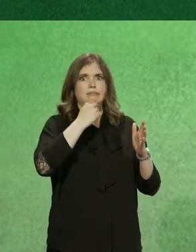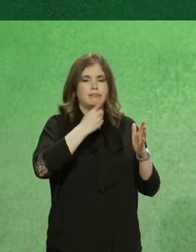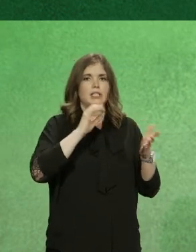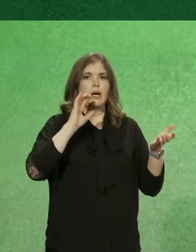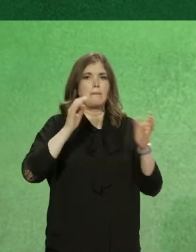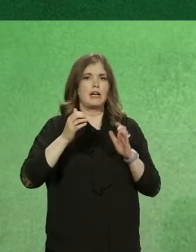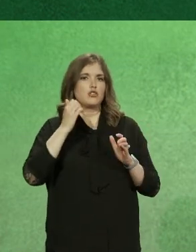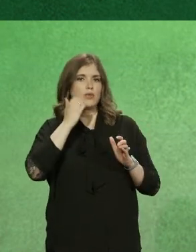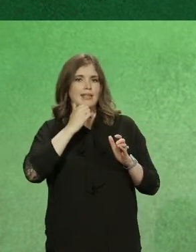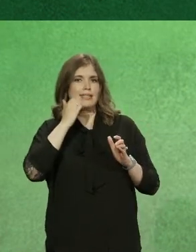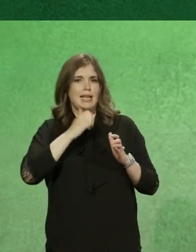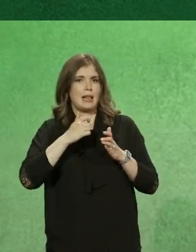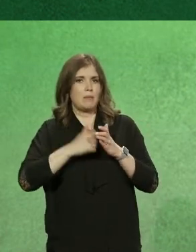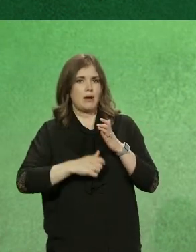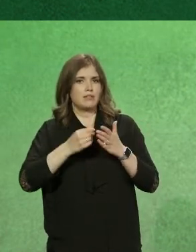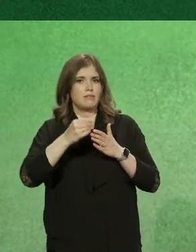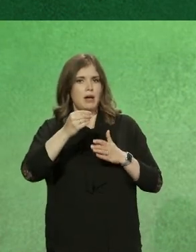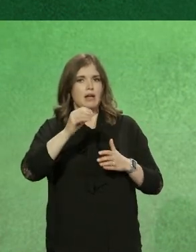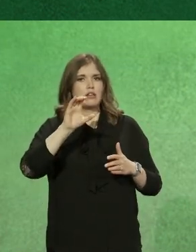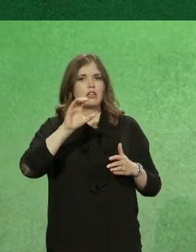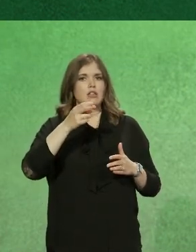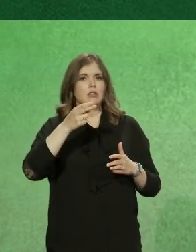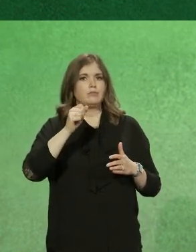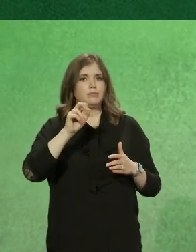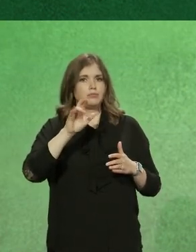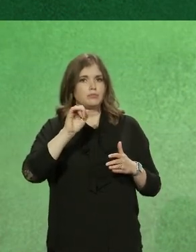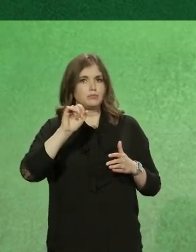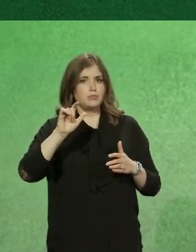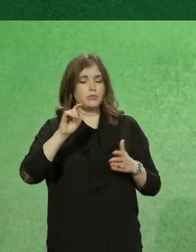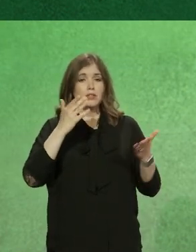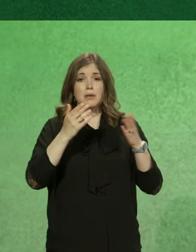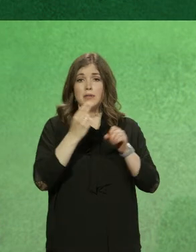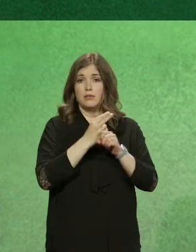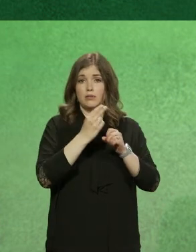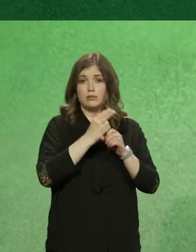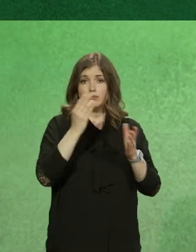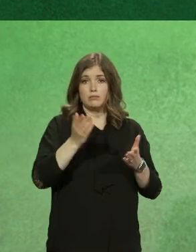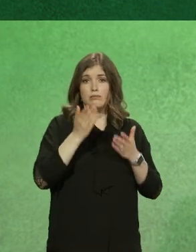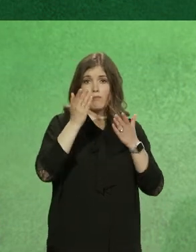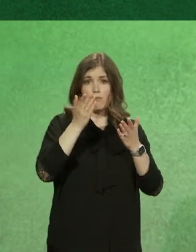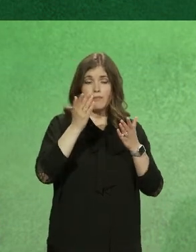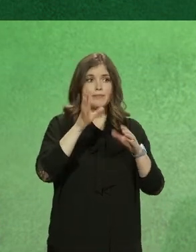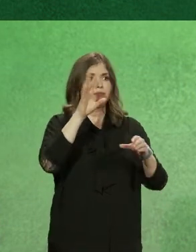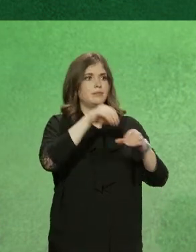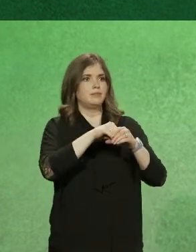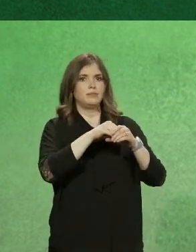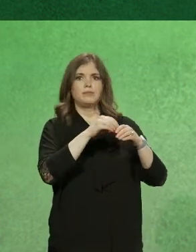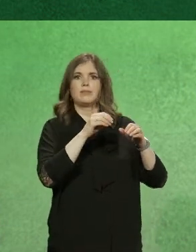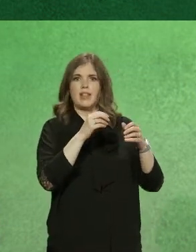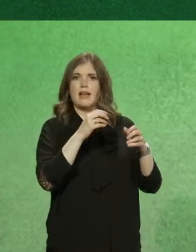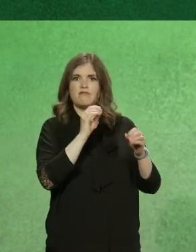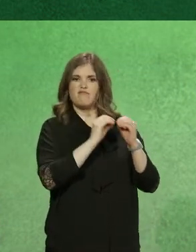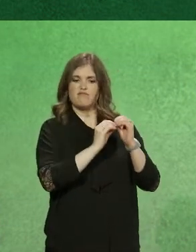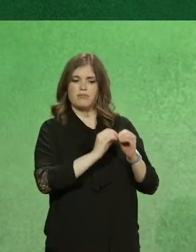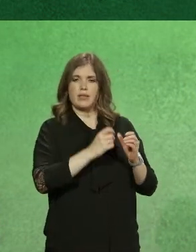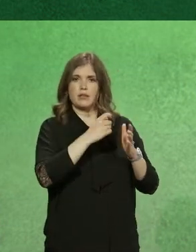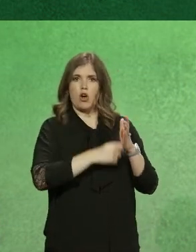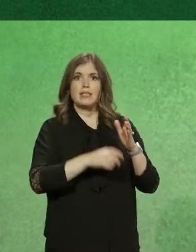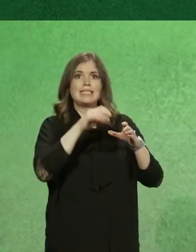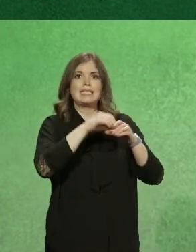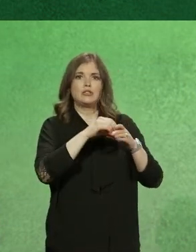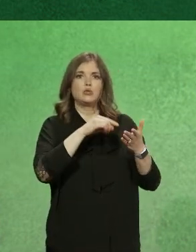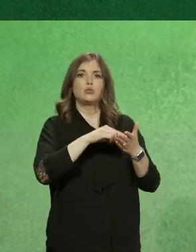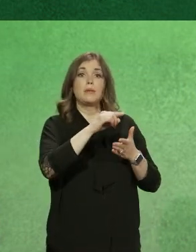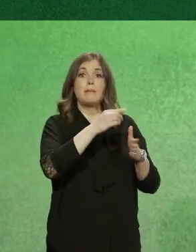buying charcoal, for example. So it might be useful as a suggestion to incorporate the maintenance costs into your payment plan along